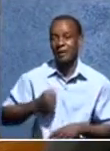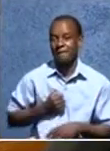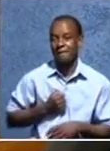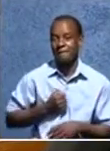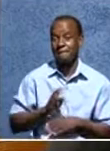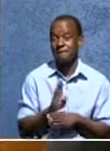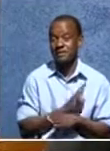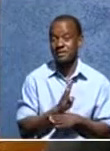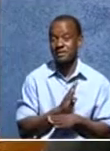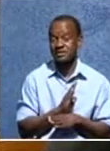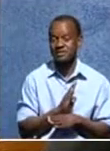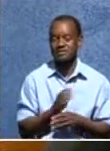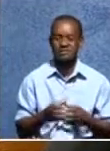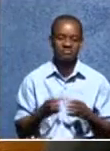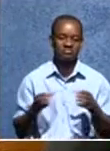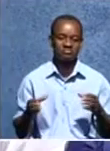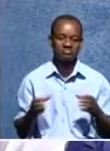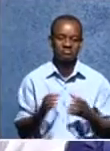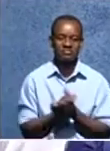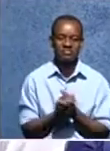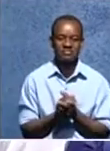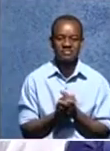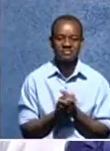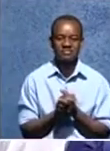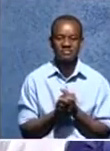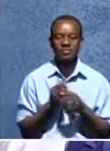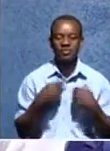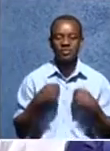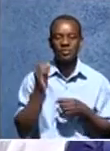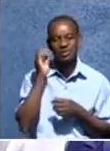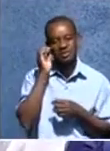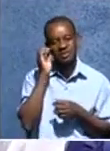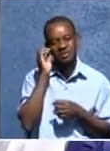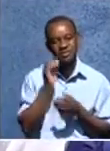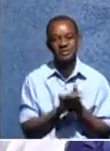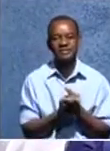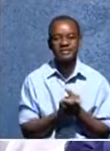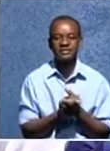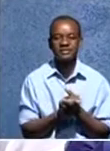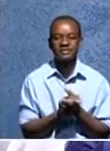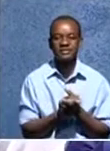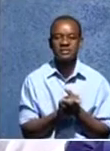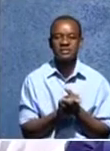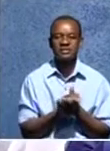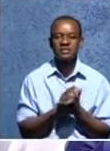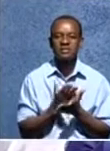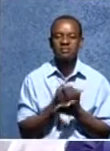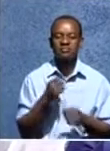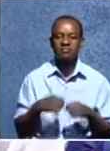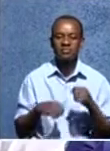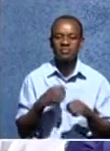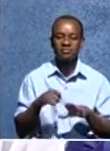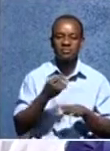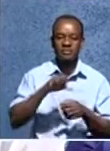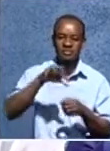ask questions and they need to be directed. We had incidences at petrol service stations that cars were broken into and things were stolen.